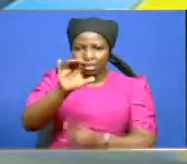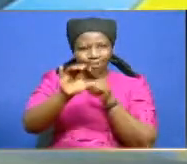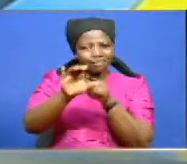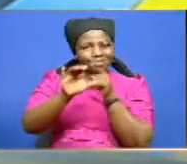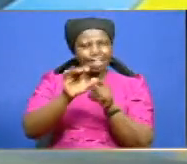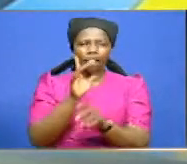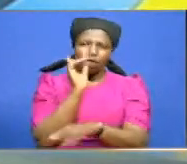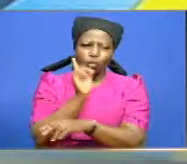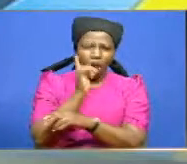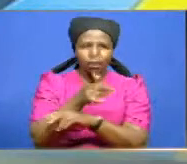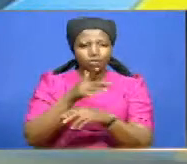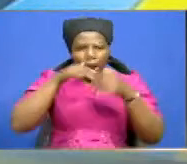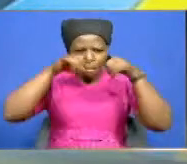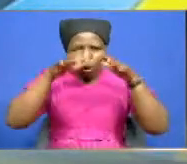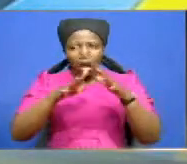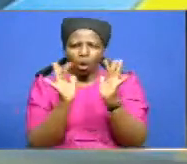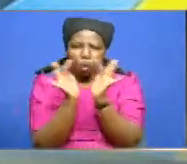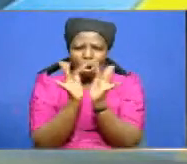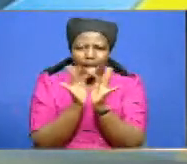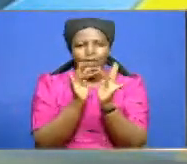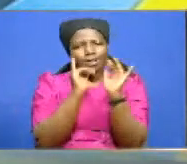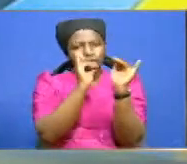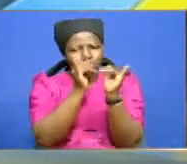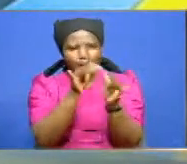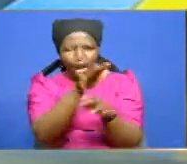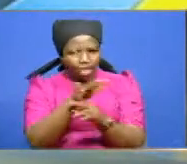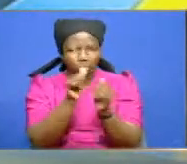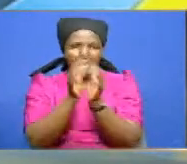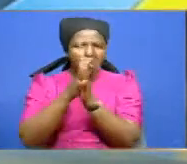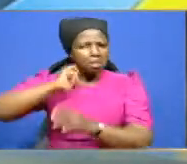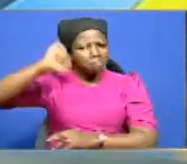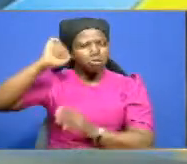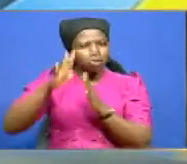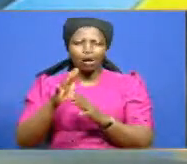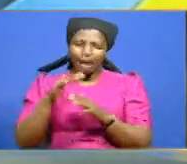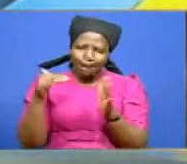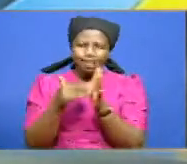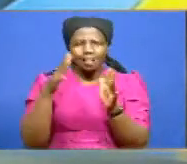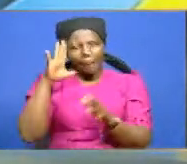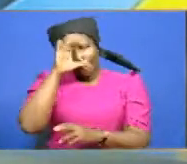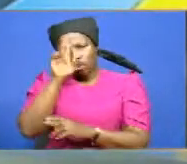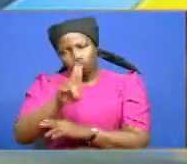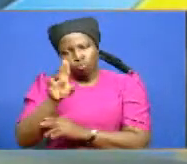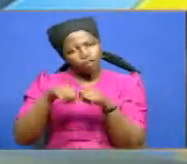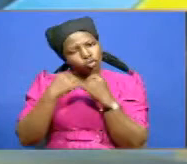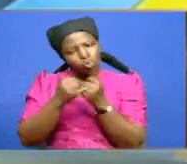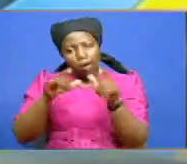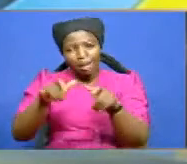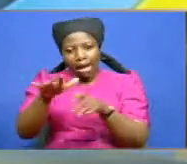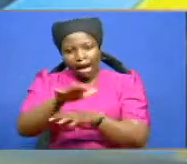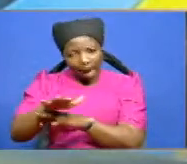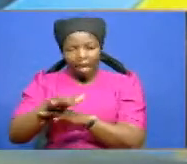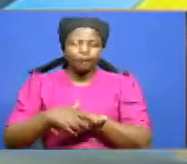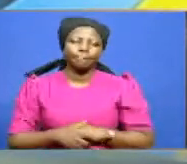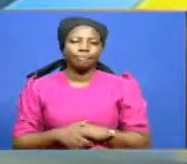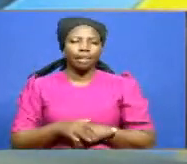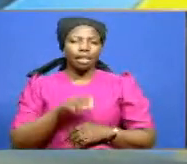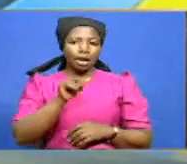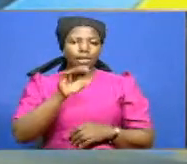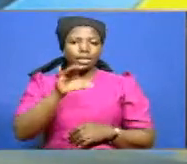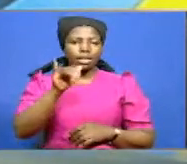cautioned bloggers, online news sites and political leaders against misuse of social media platforms. NCIC Chair